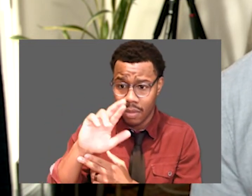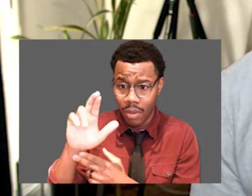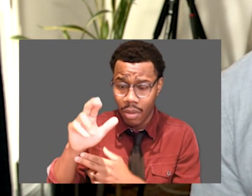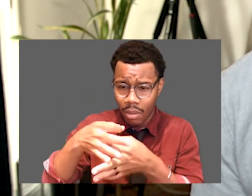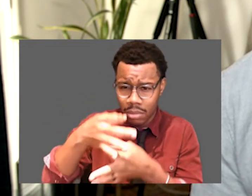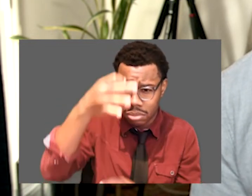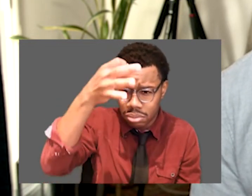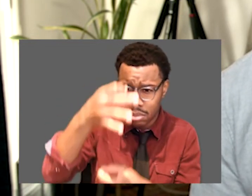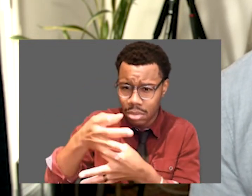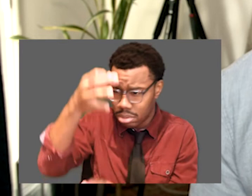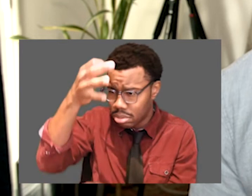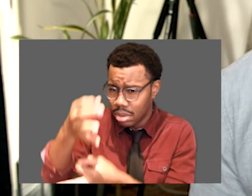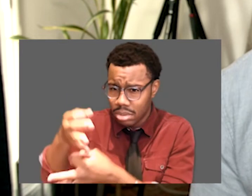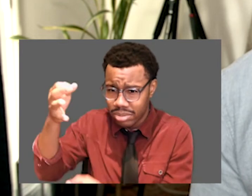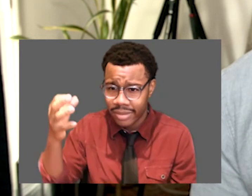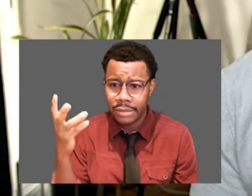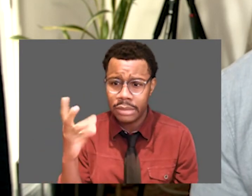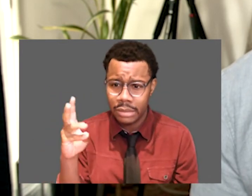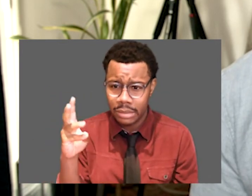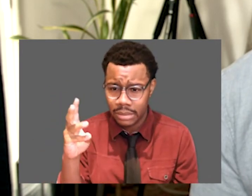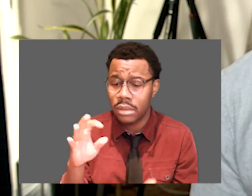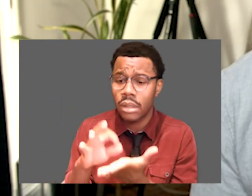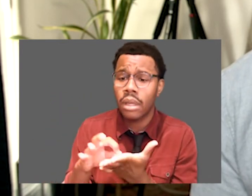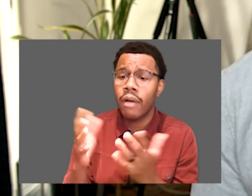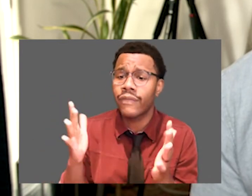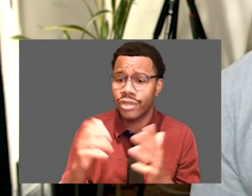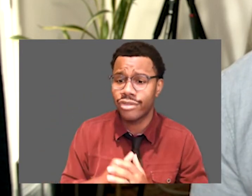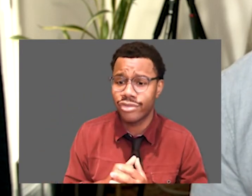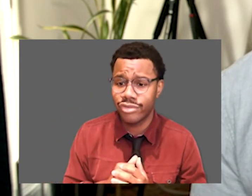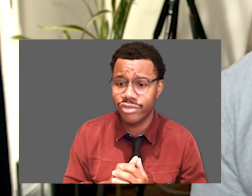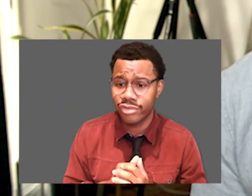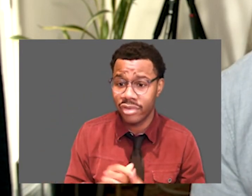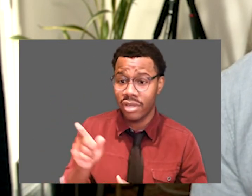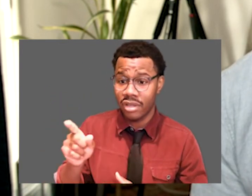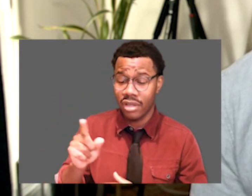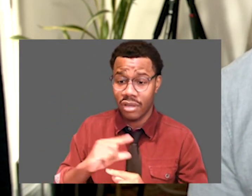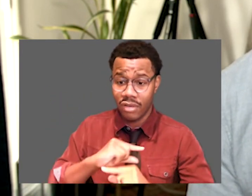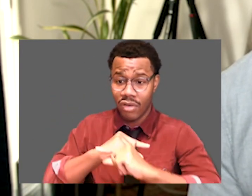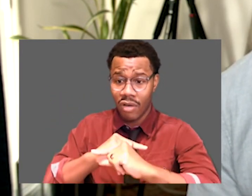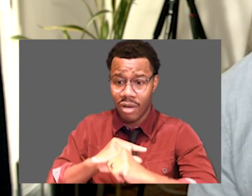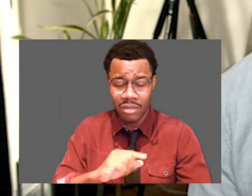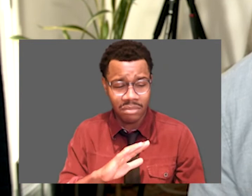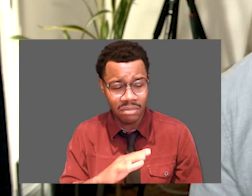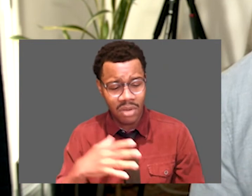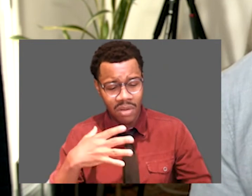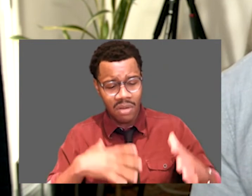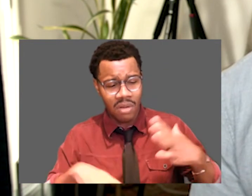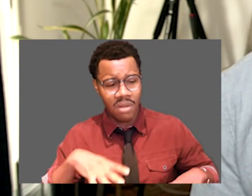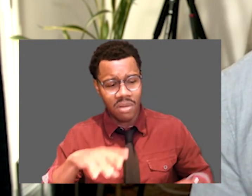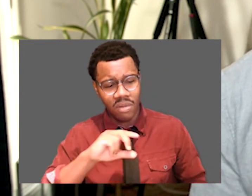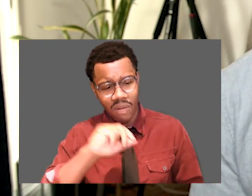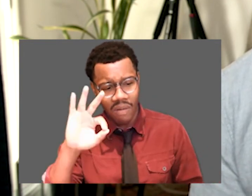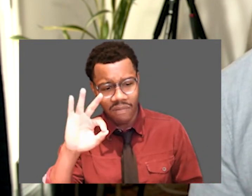you in his gruff voice, "Take off all your clothing." You stand in your cell, your new